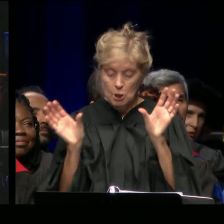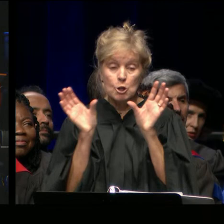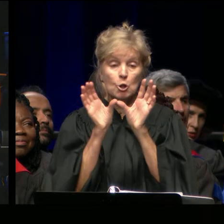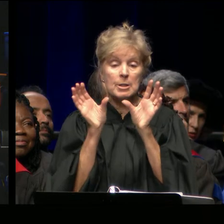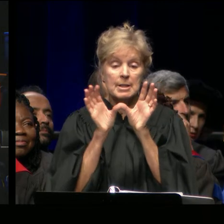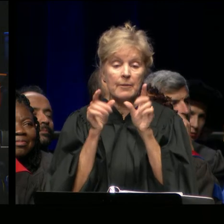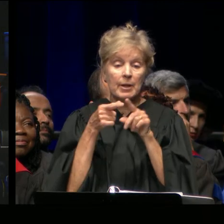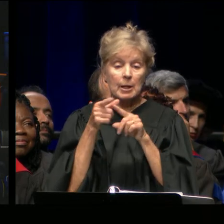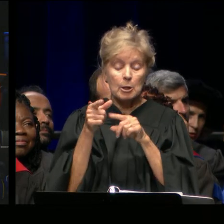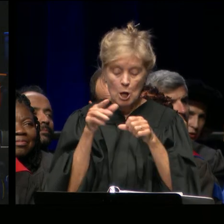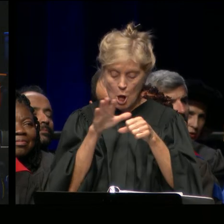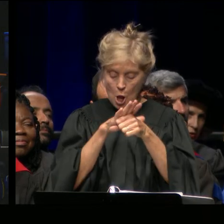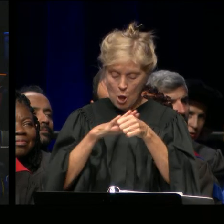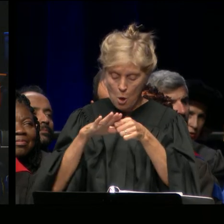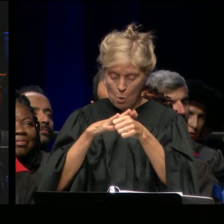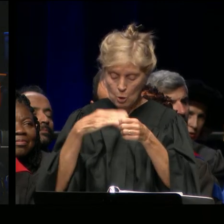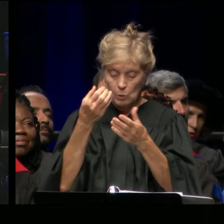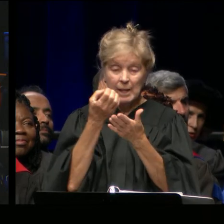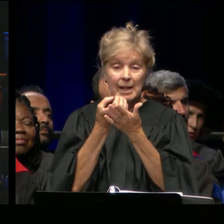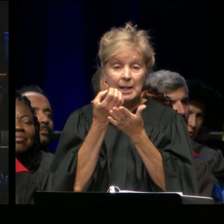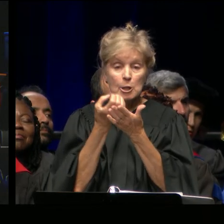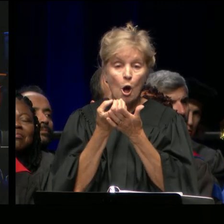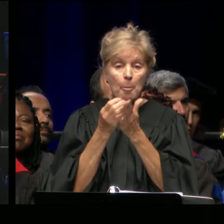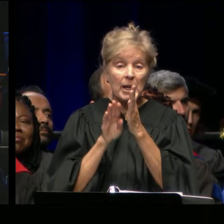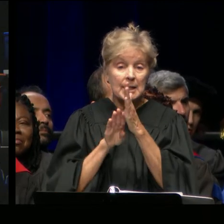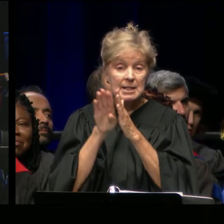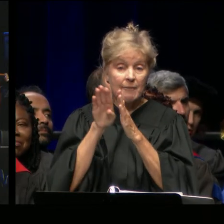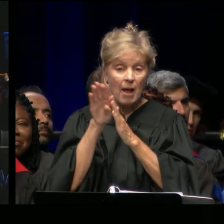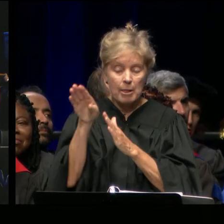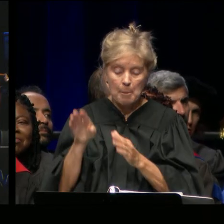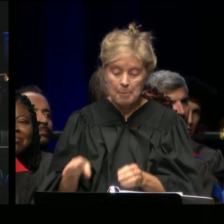Certificate in Local Economic Development.